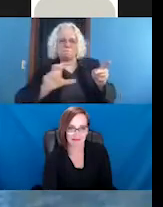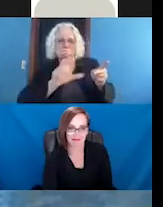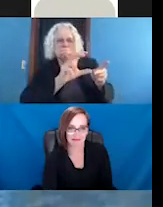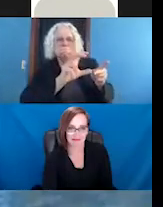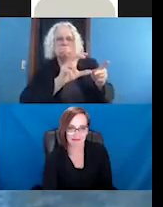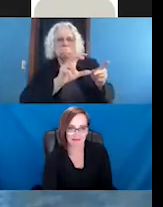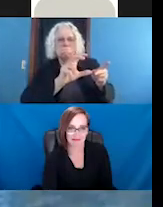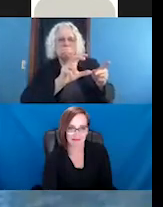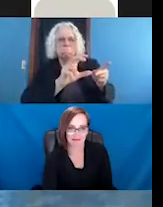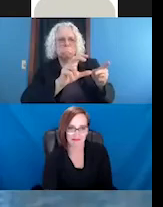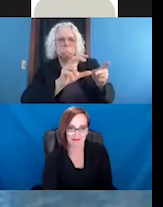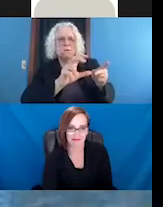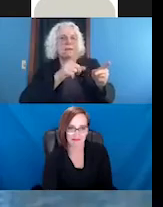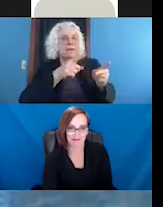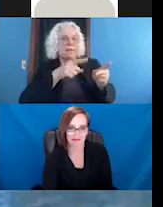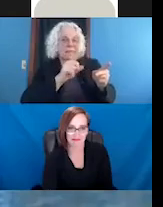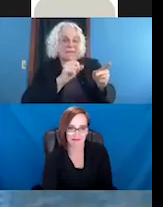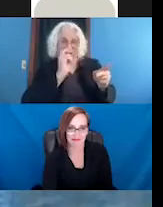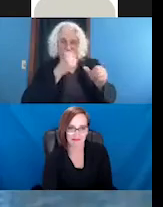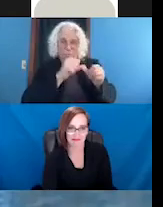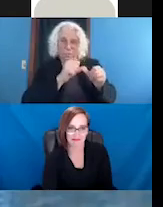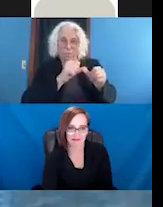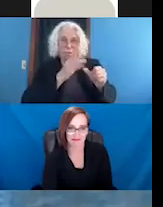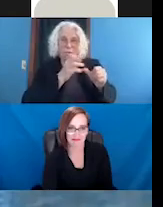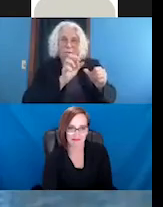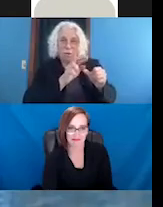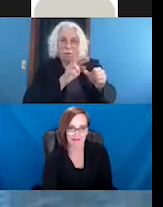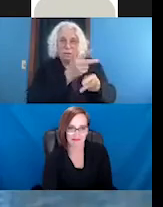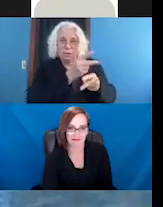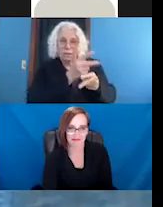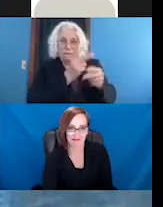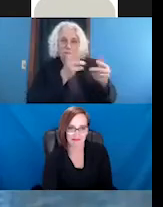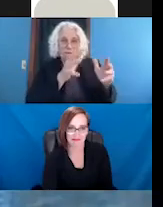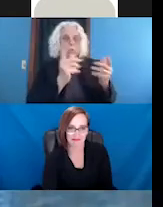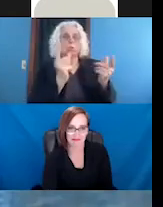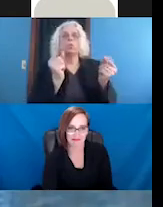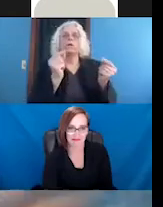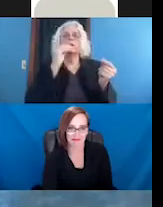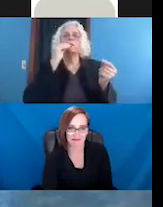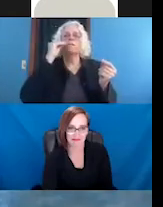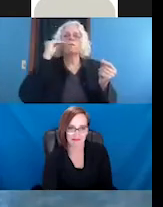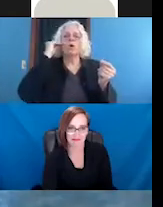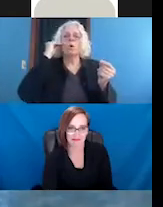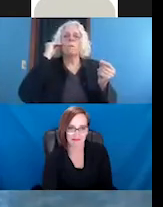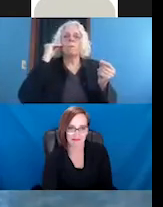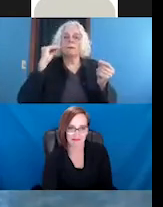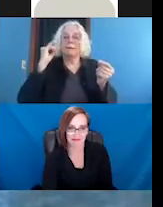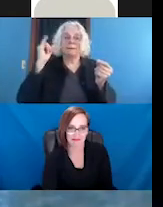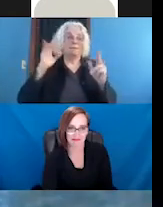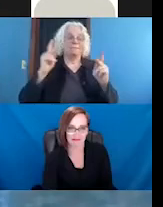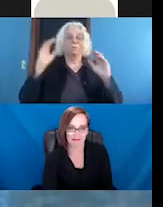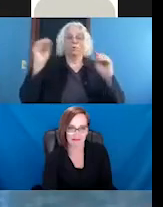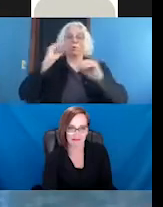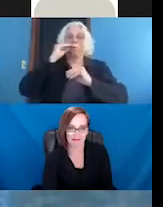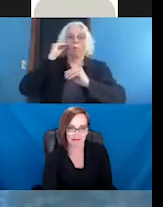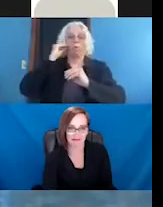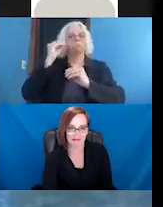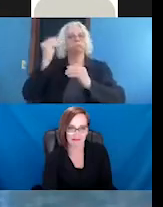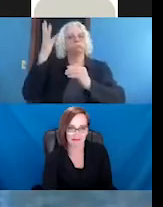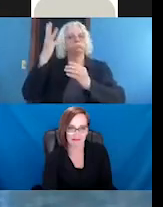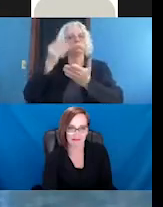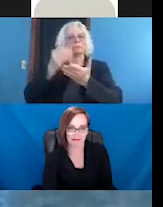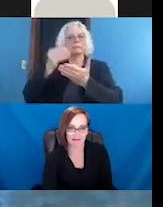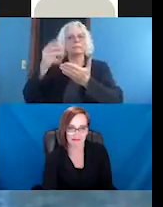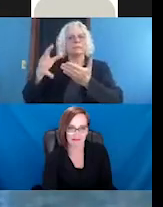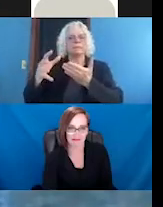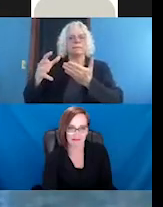to decrease homelessness. And you know what the cost of homelessness is. I know we have another panelist who's in public health, but just across the board, being homeless